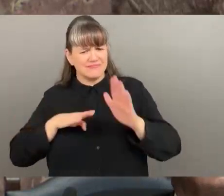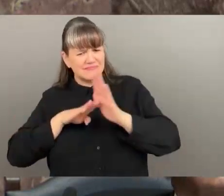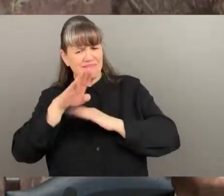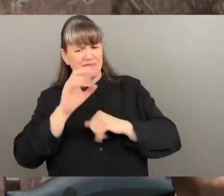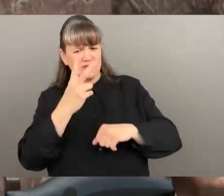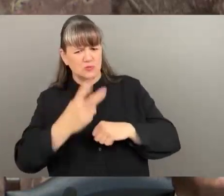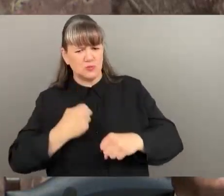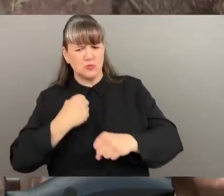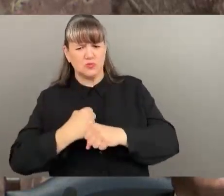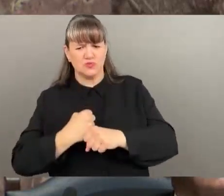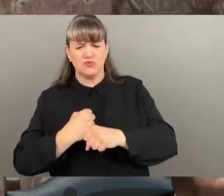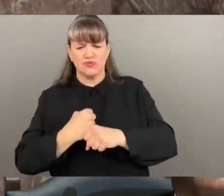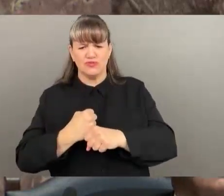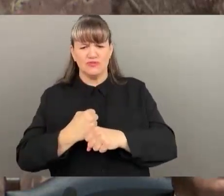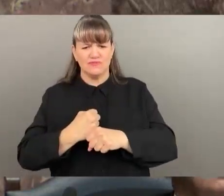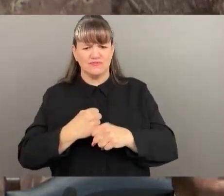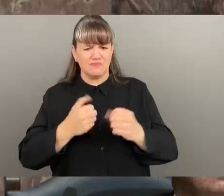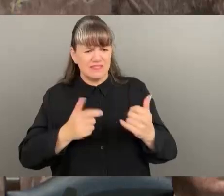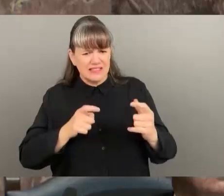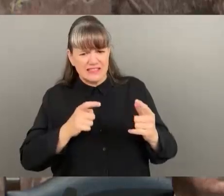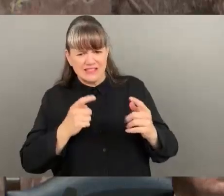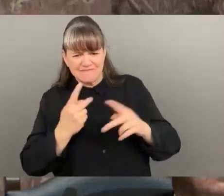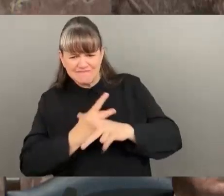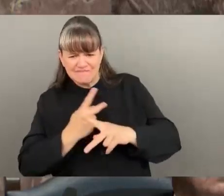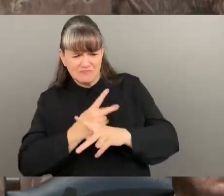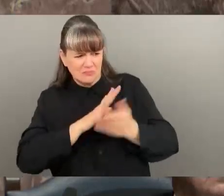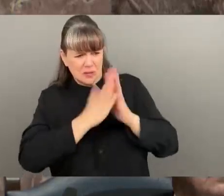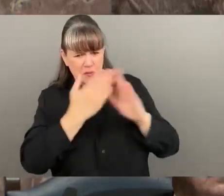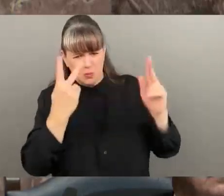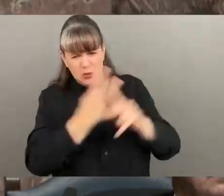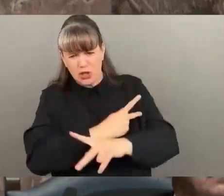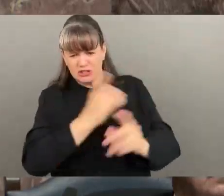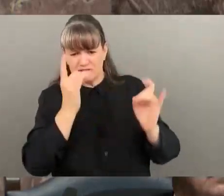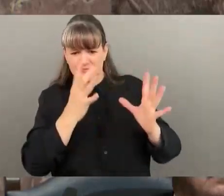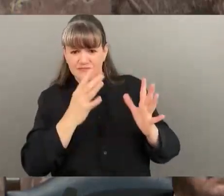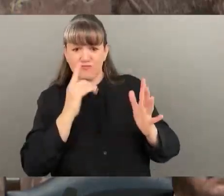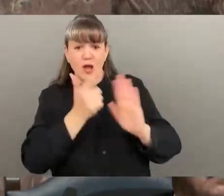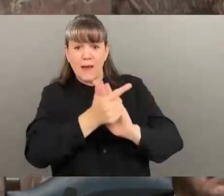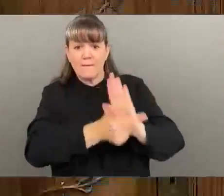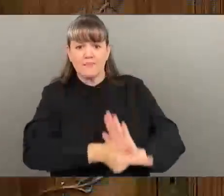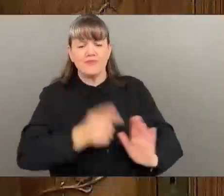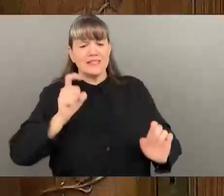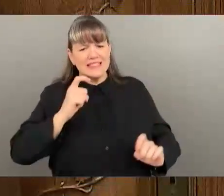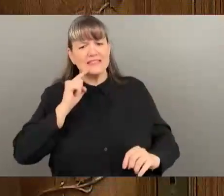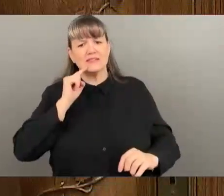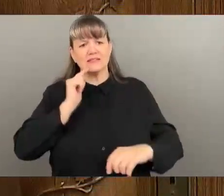that address this crisis rather than continual Band-Aid solutions?